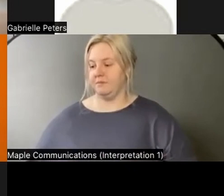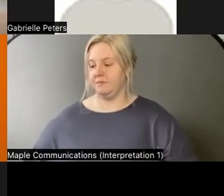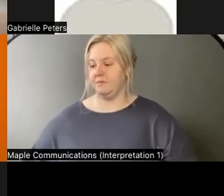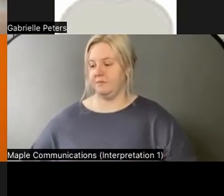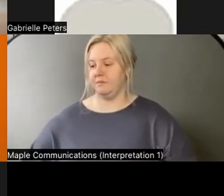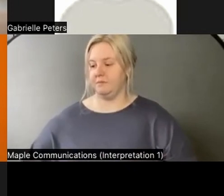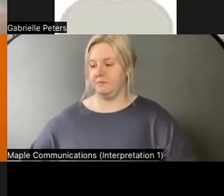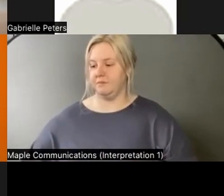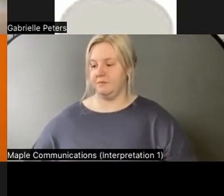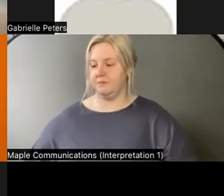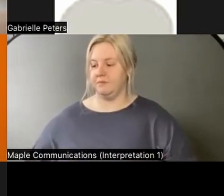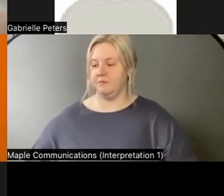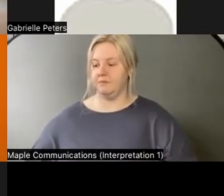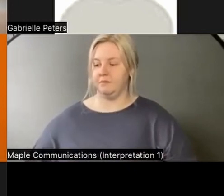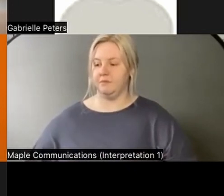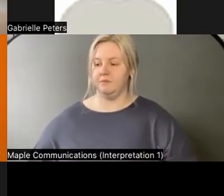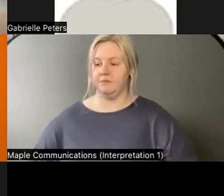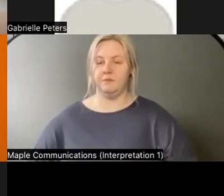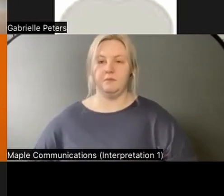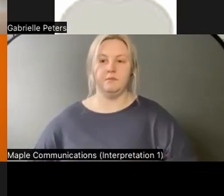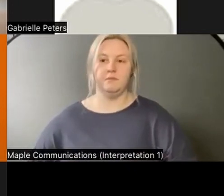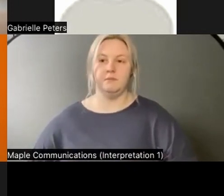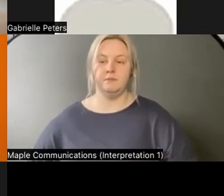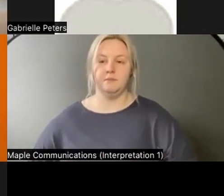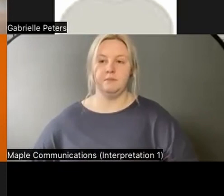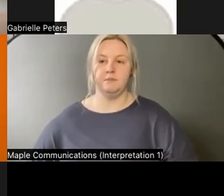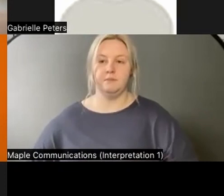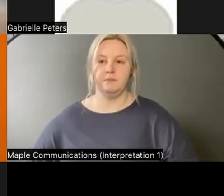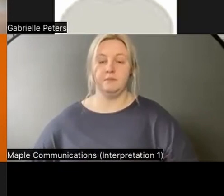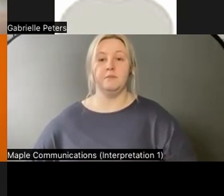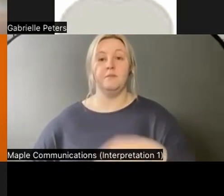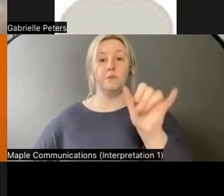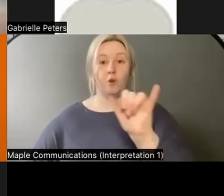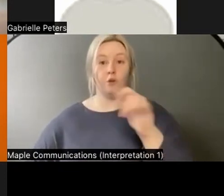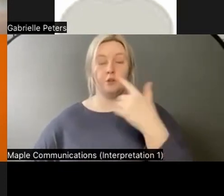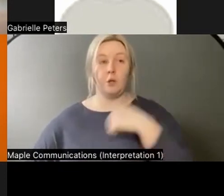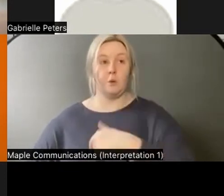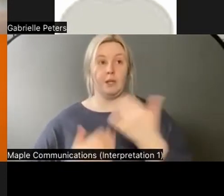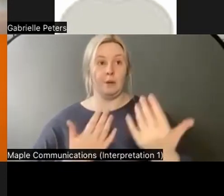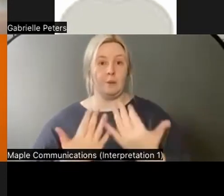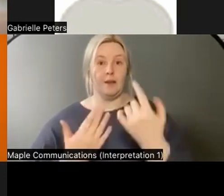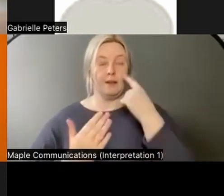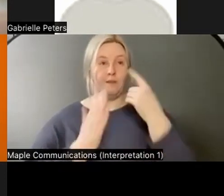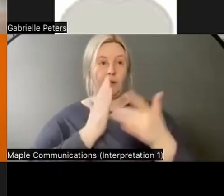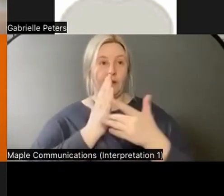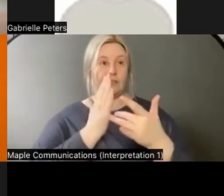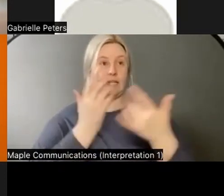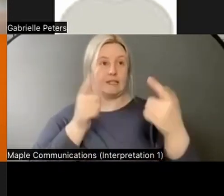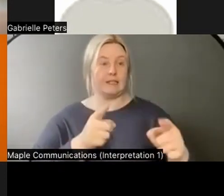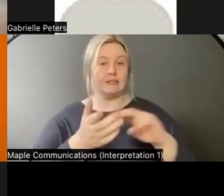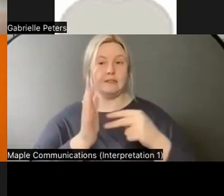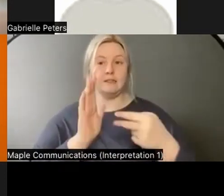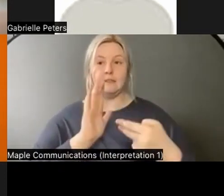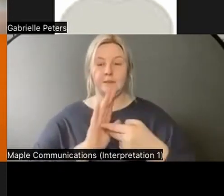And one of the things we do on the filibuster while tech stuff is happening is we pass the time of